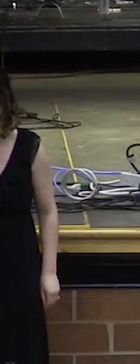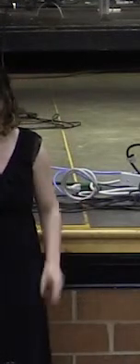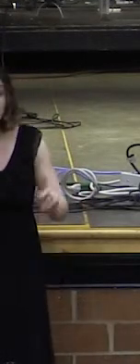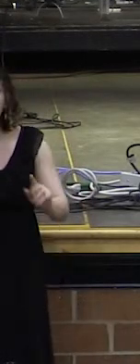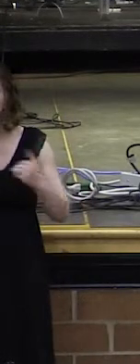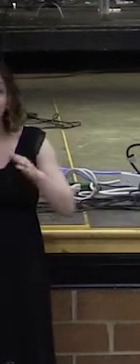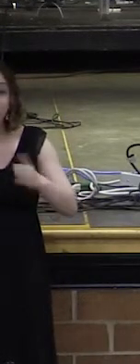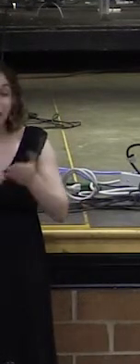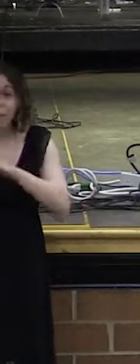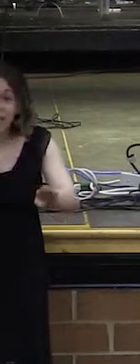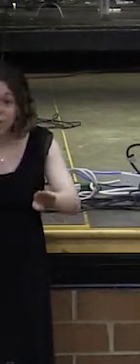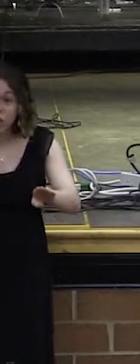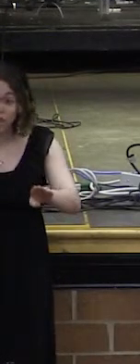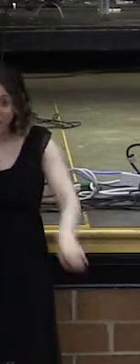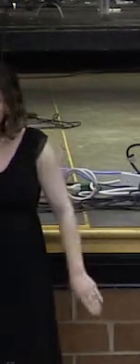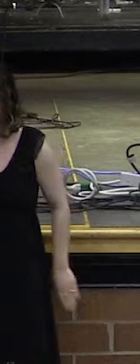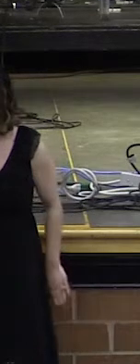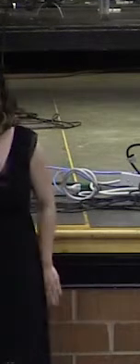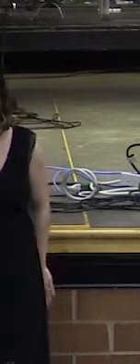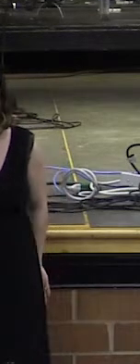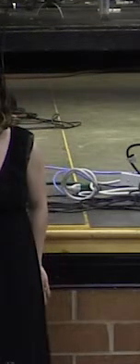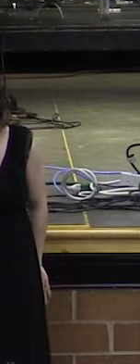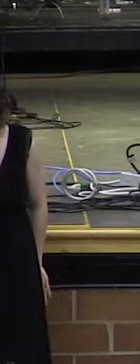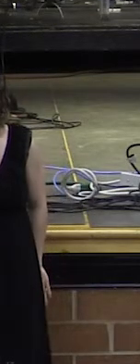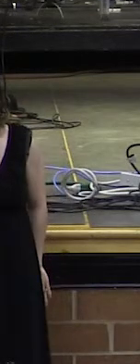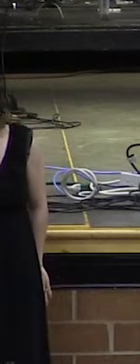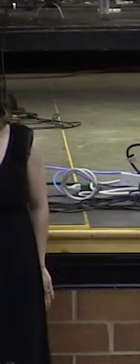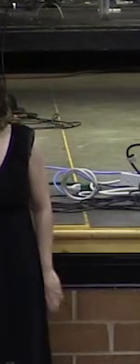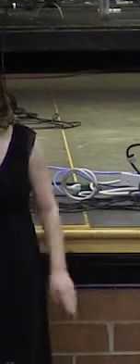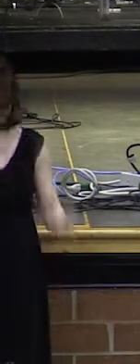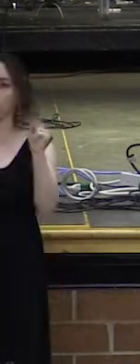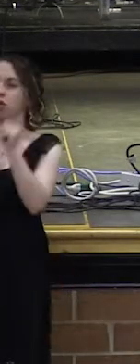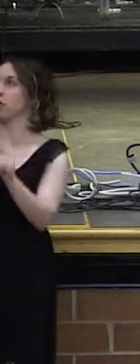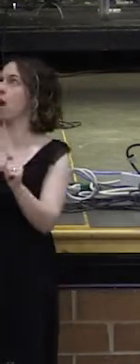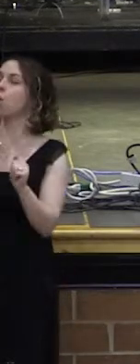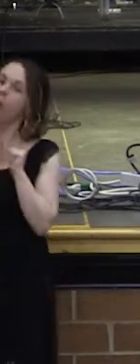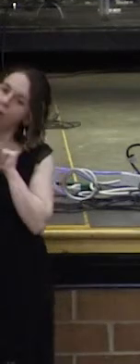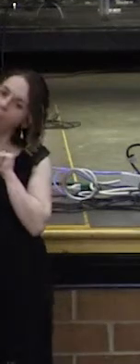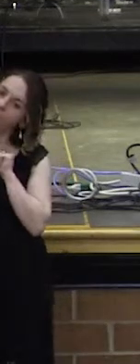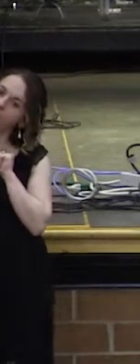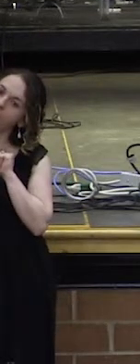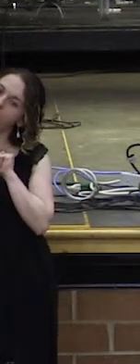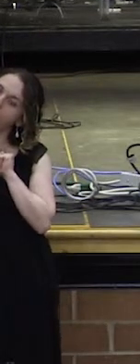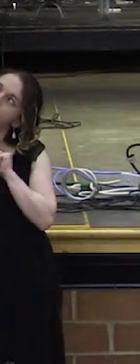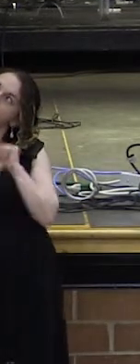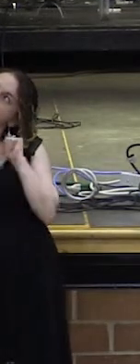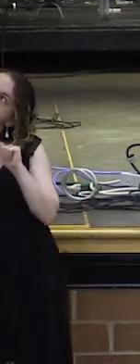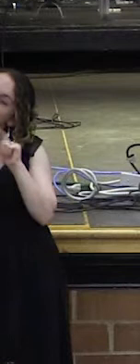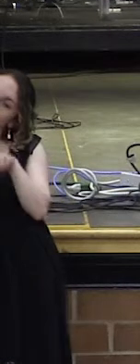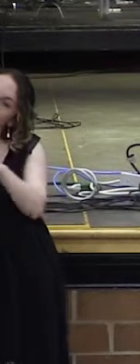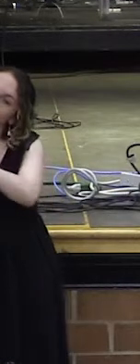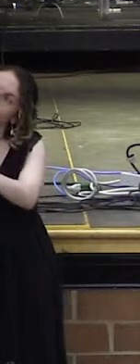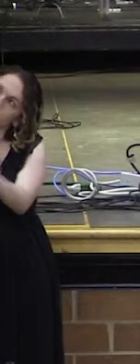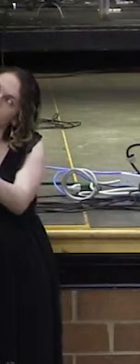in your personal life you're not to tolerate things that are of compromise that this please our heavenly father Hallelujah don't